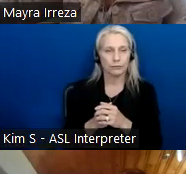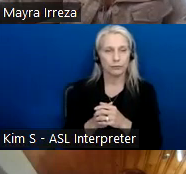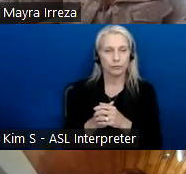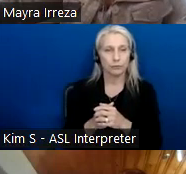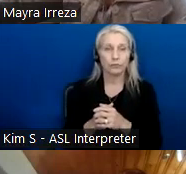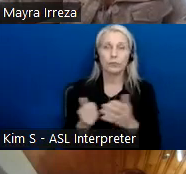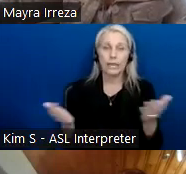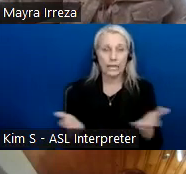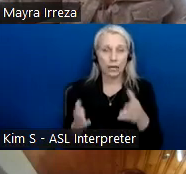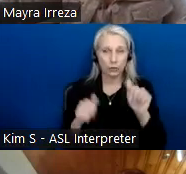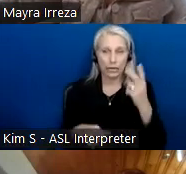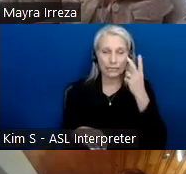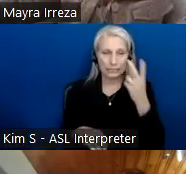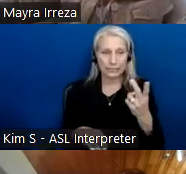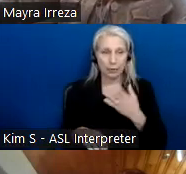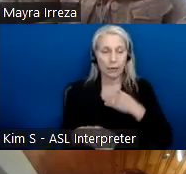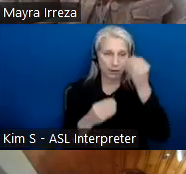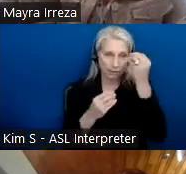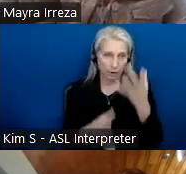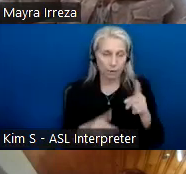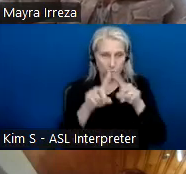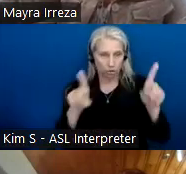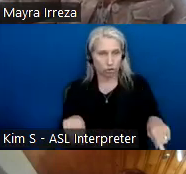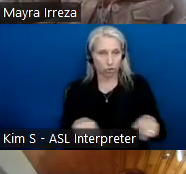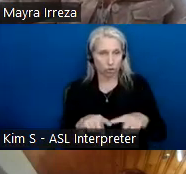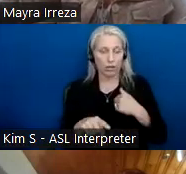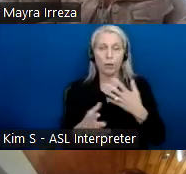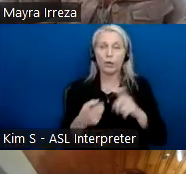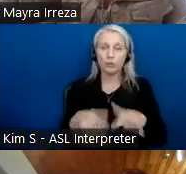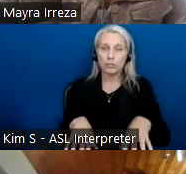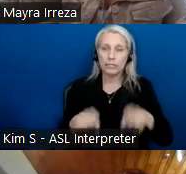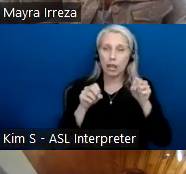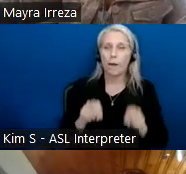So here you can see my information. I